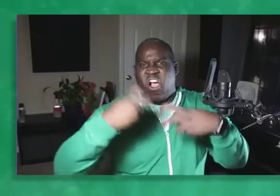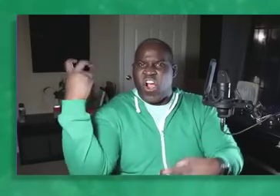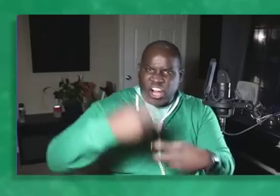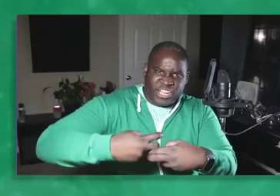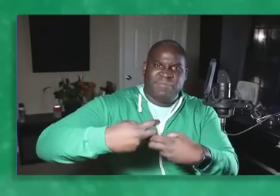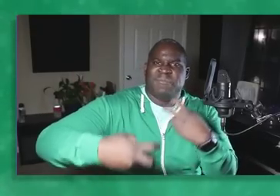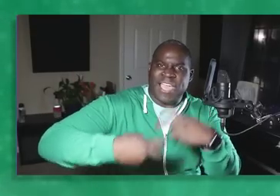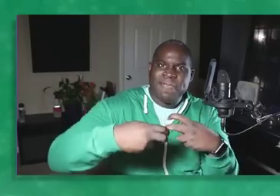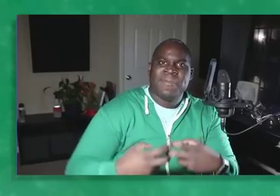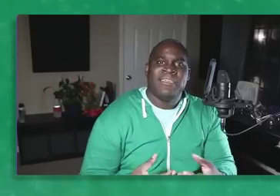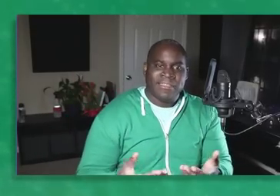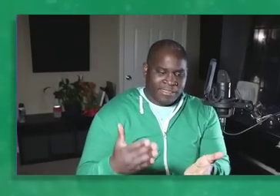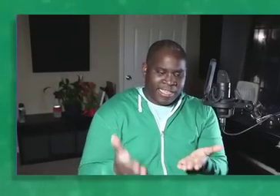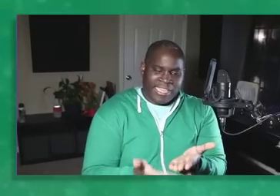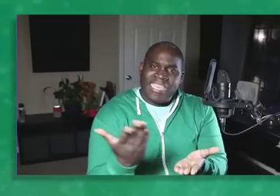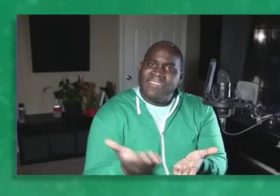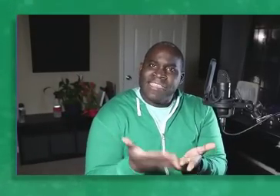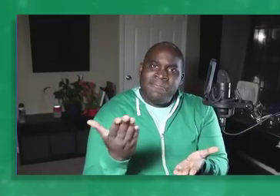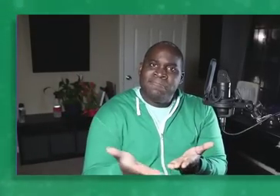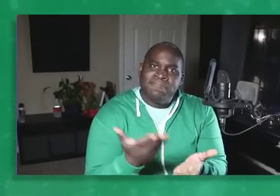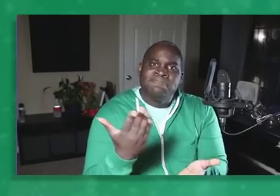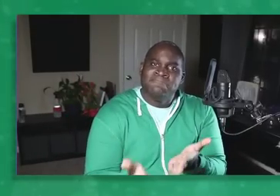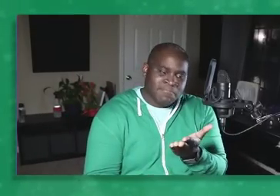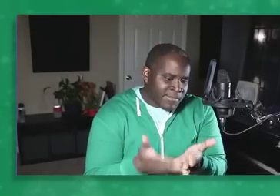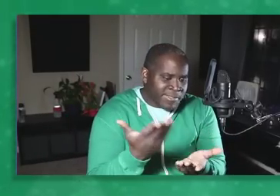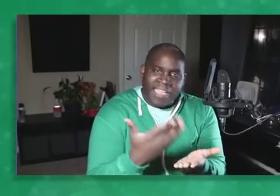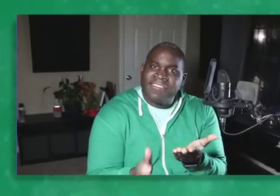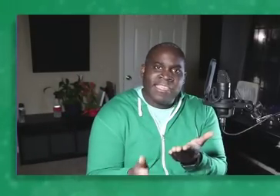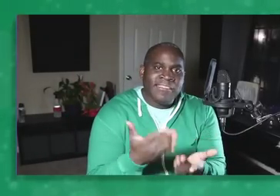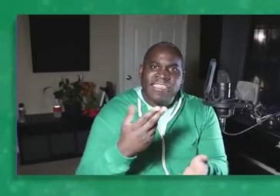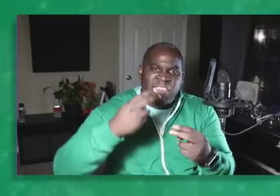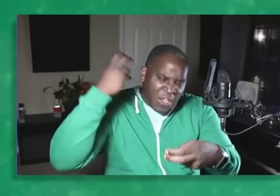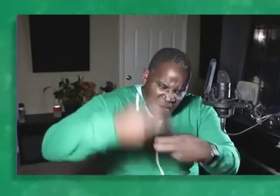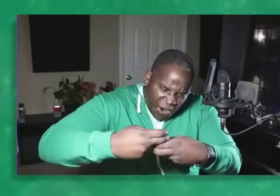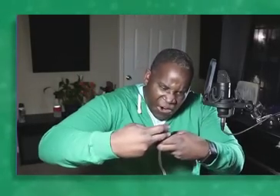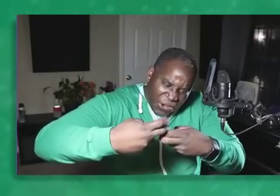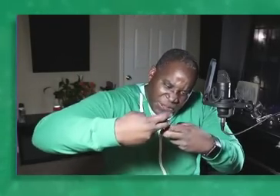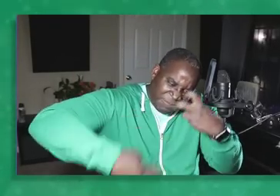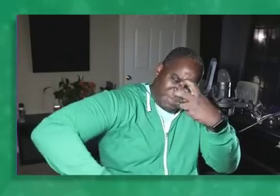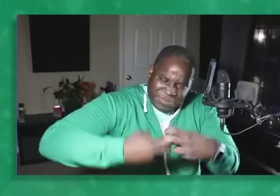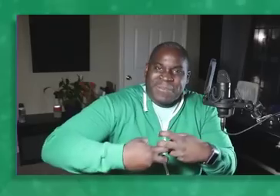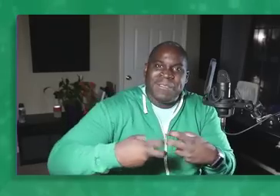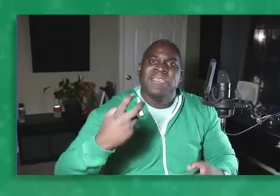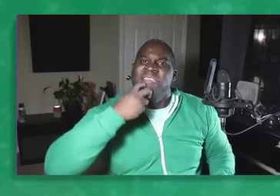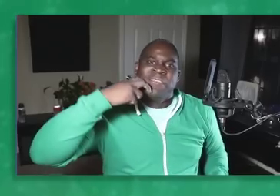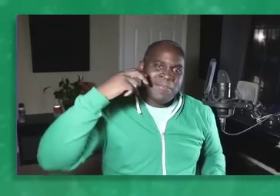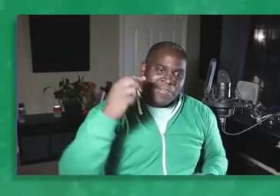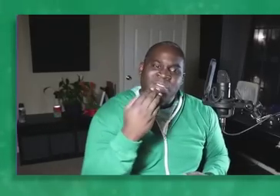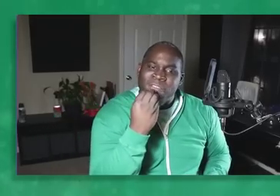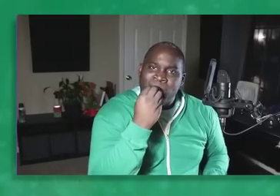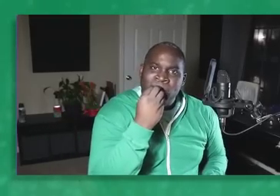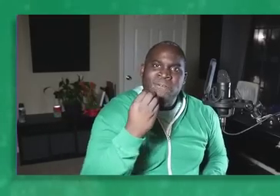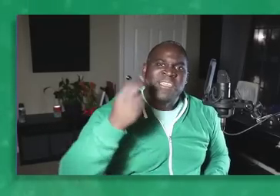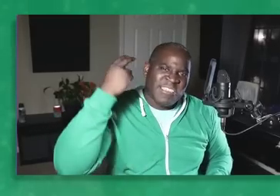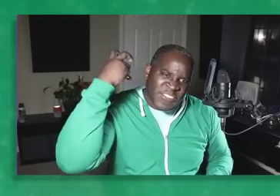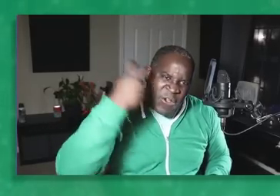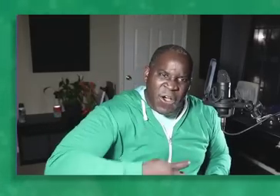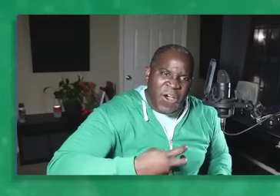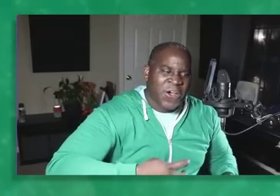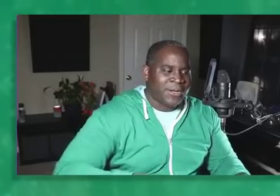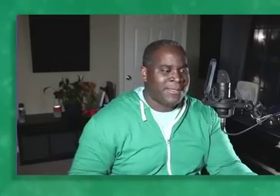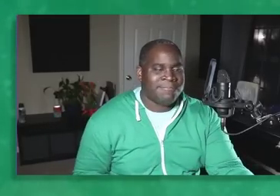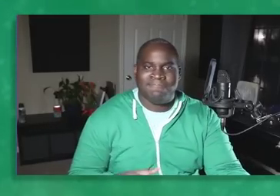it's hard, right? Like, easy, nice and easy, hard. This food